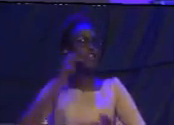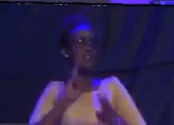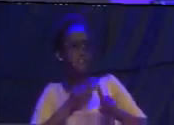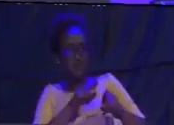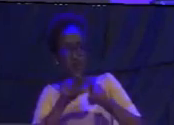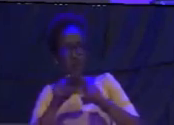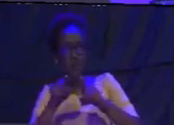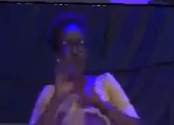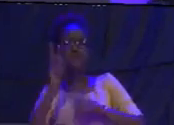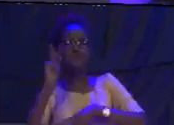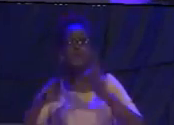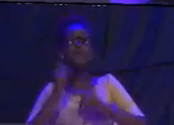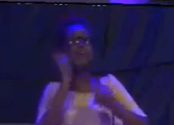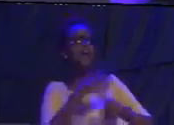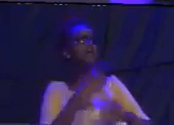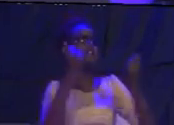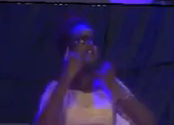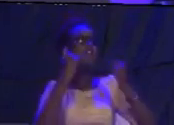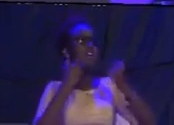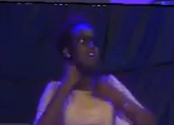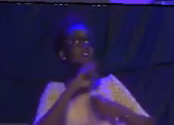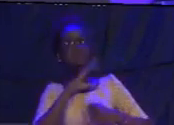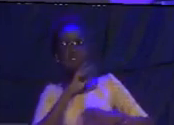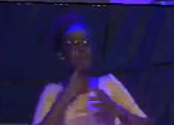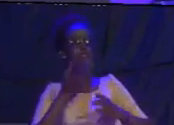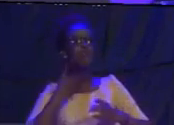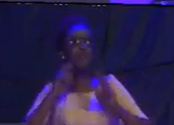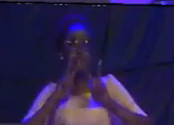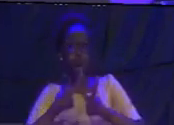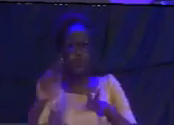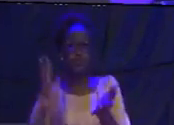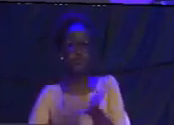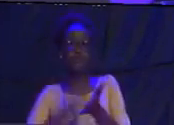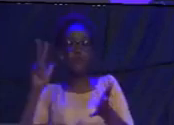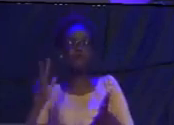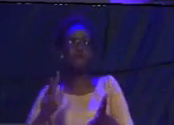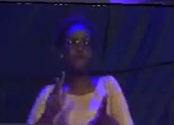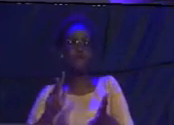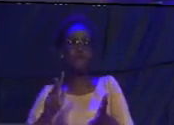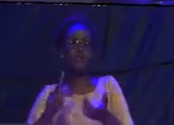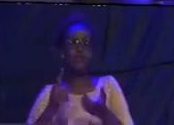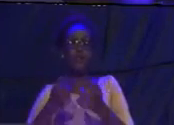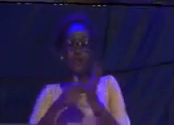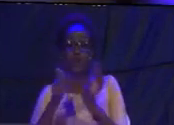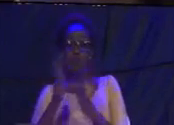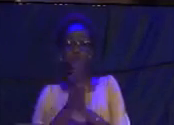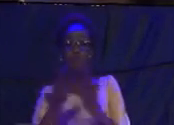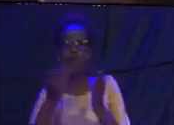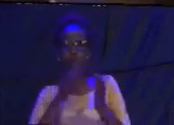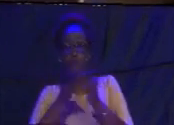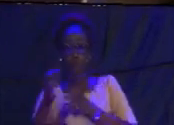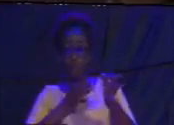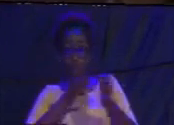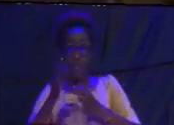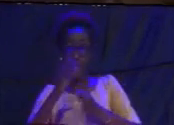soldier. He went to witness what the spies had told him, whether it was true. The